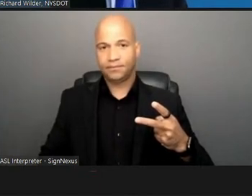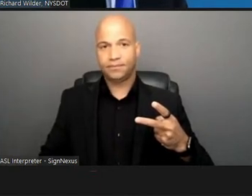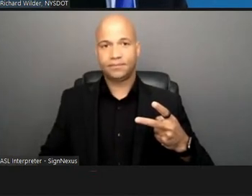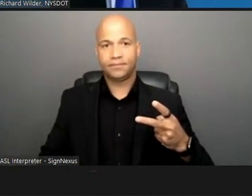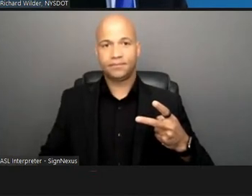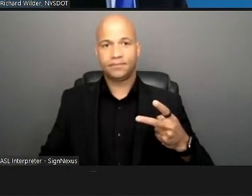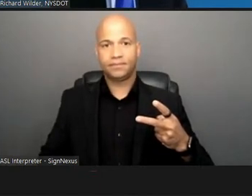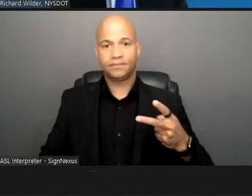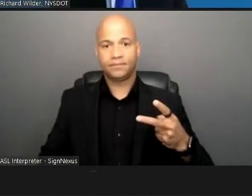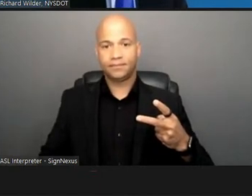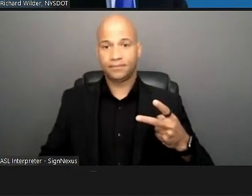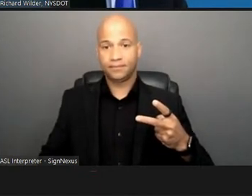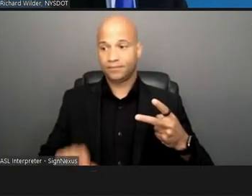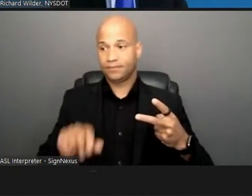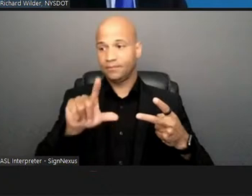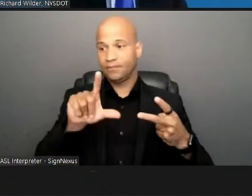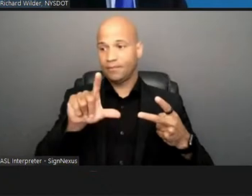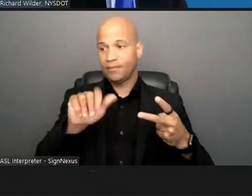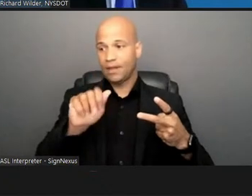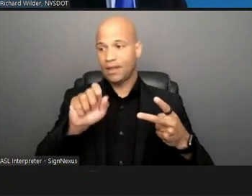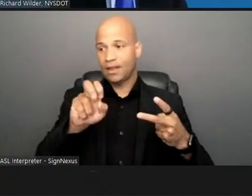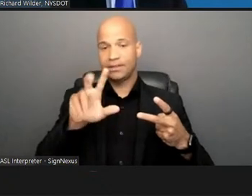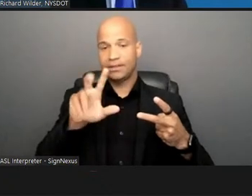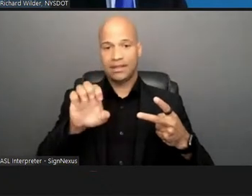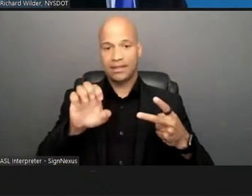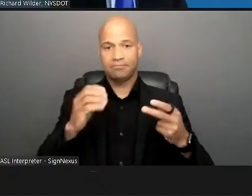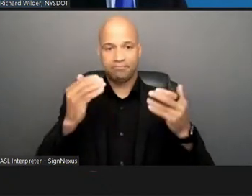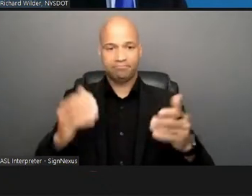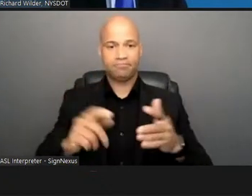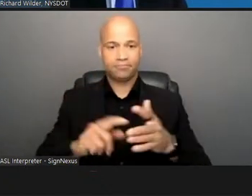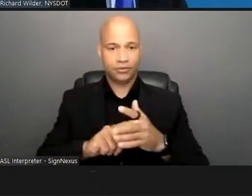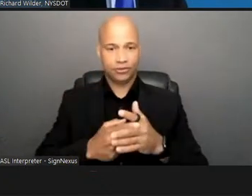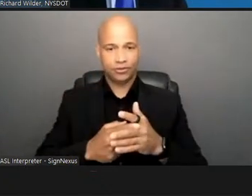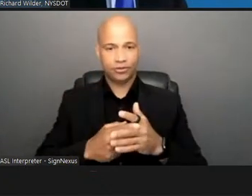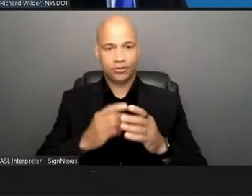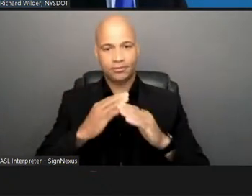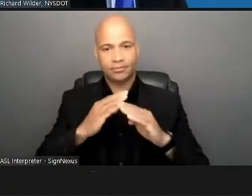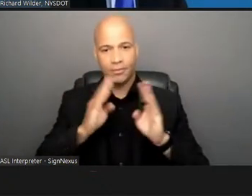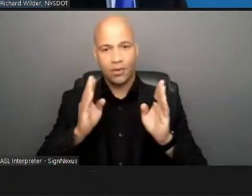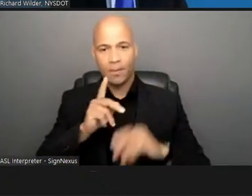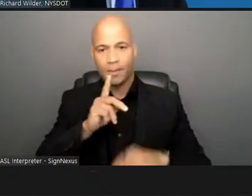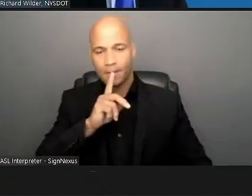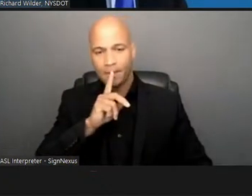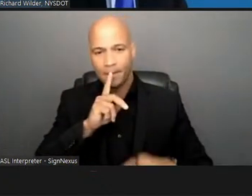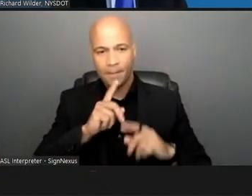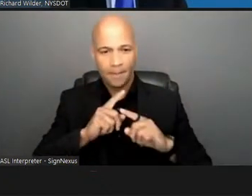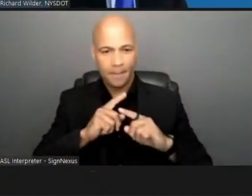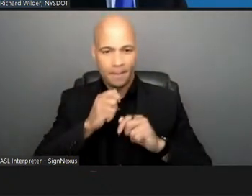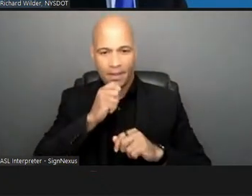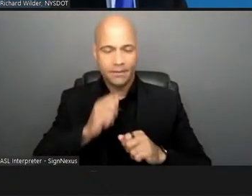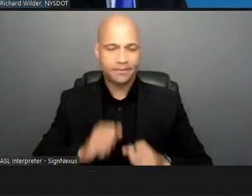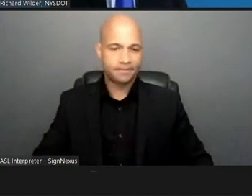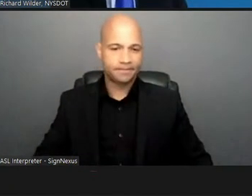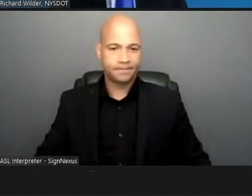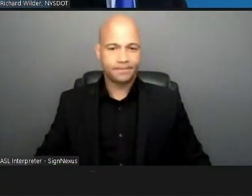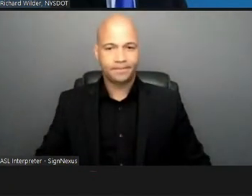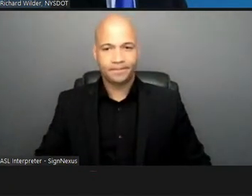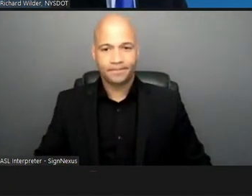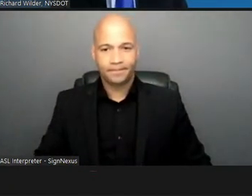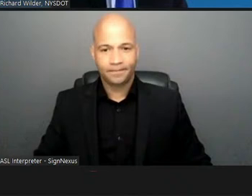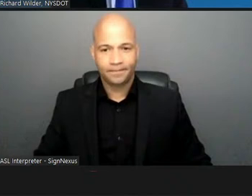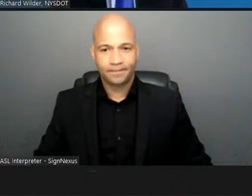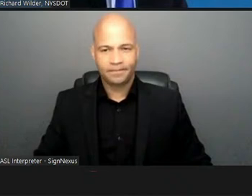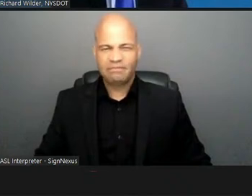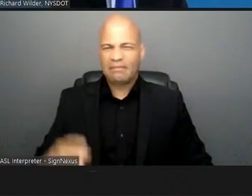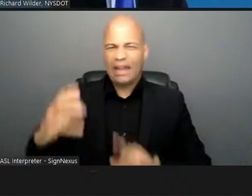Leslie you may unmute and begin your remarks thank you um I don't know I'm going to leave